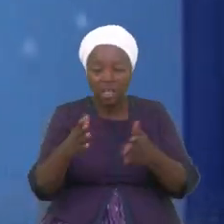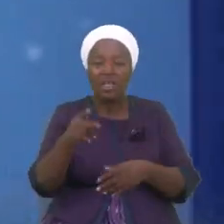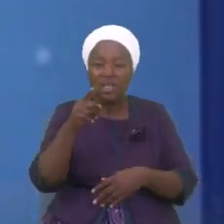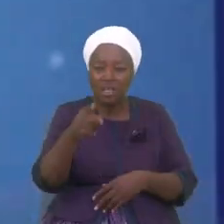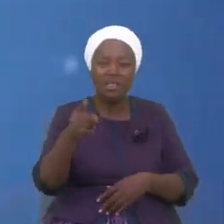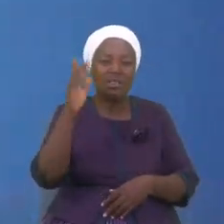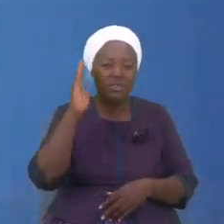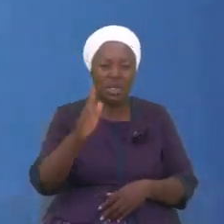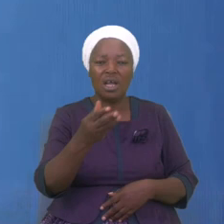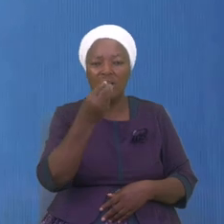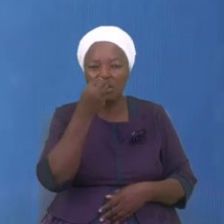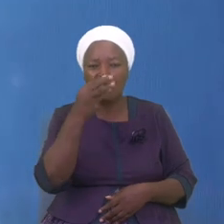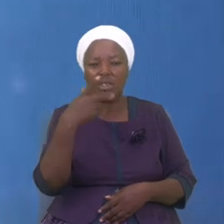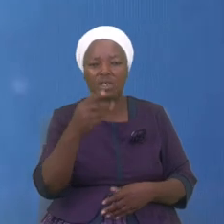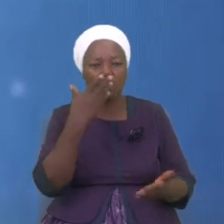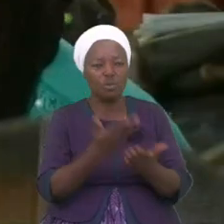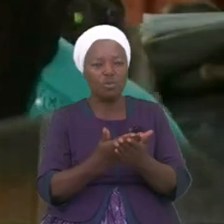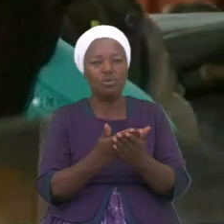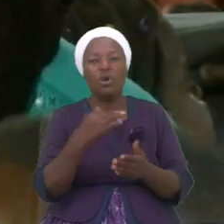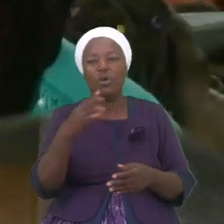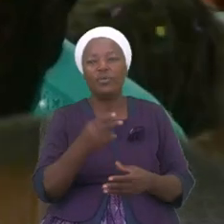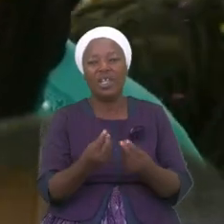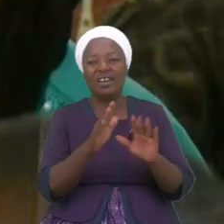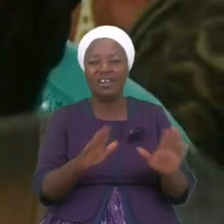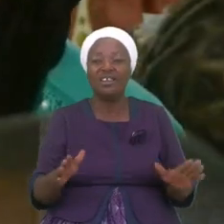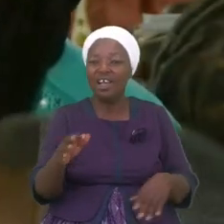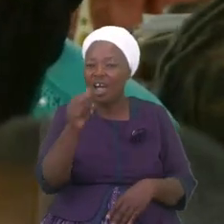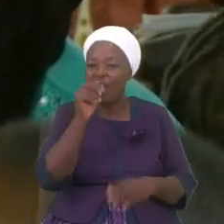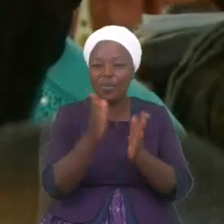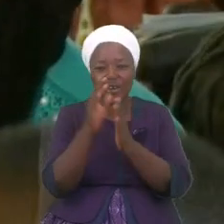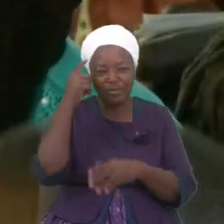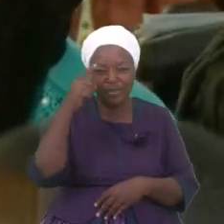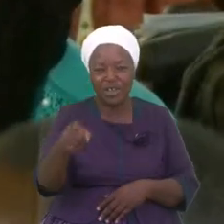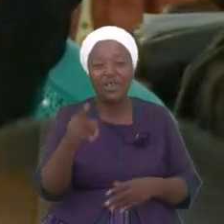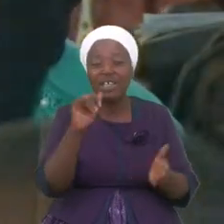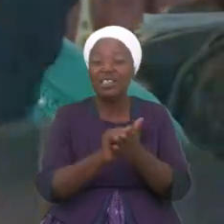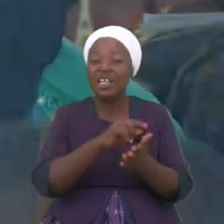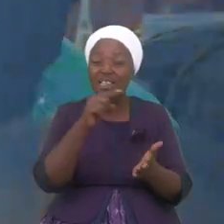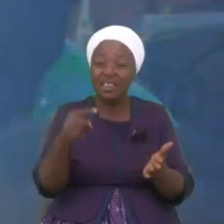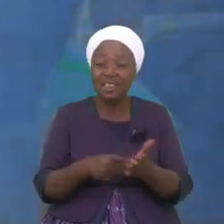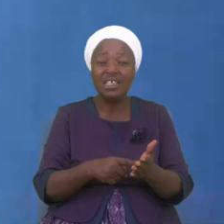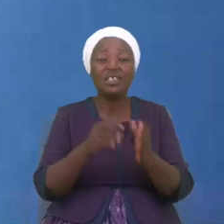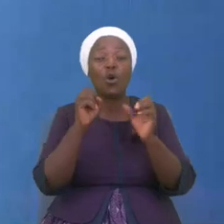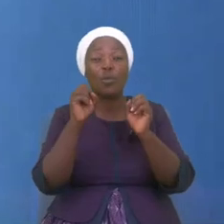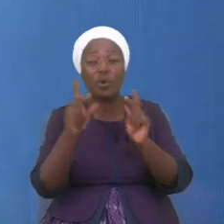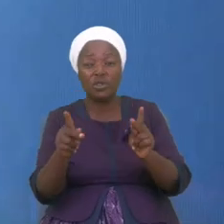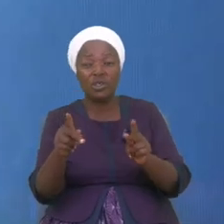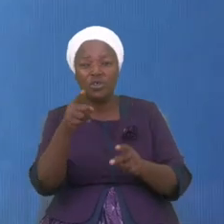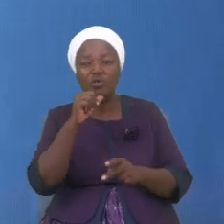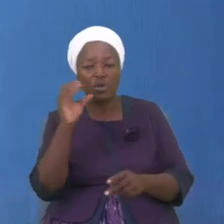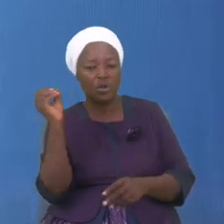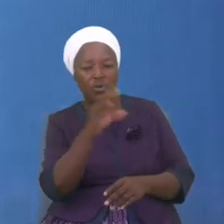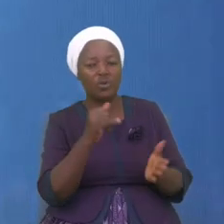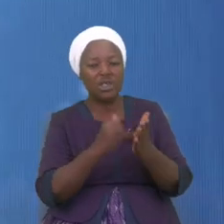eat the good of the land. I'm praying for you that this opportunity, you'll not throw it